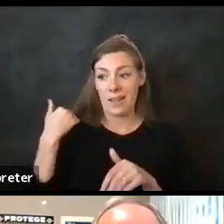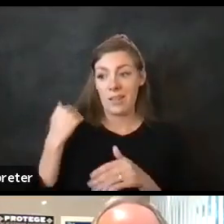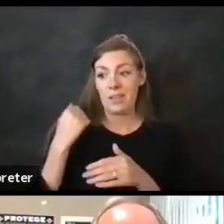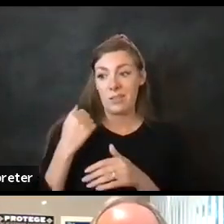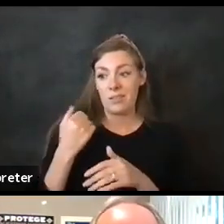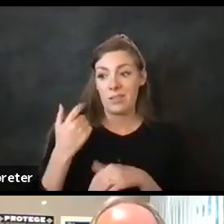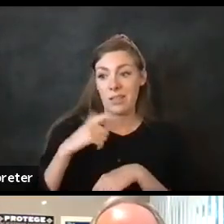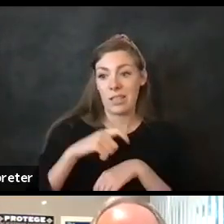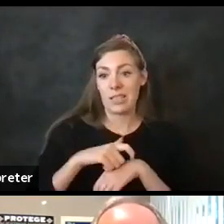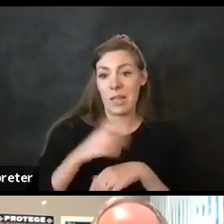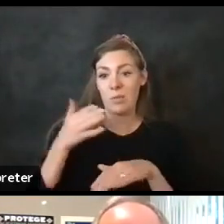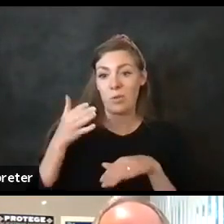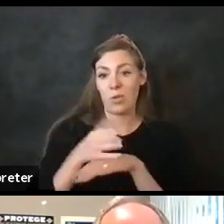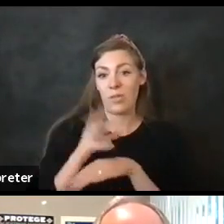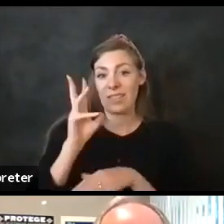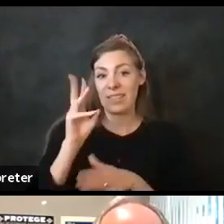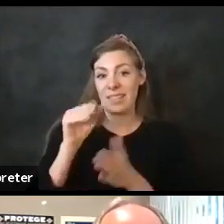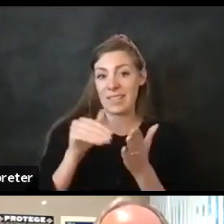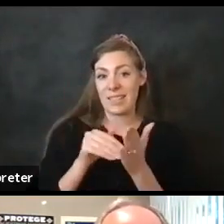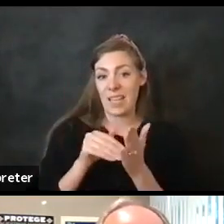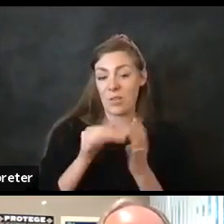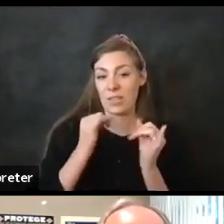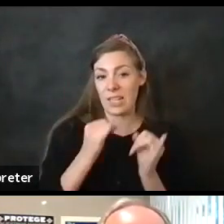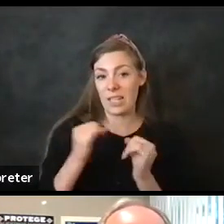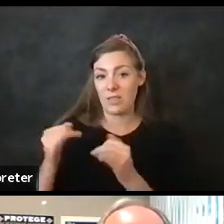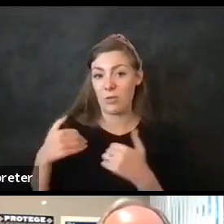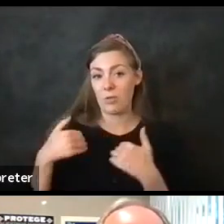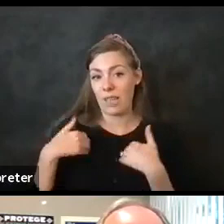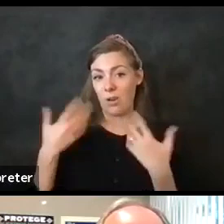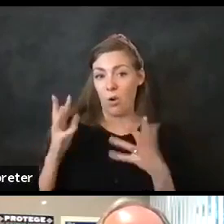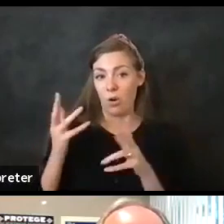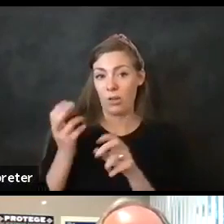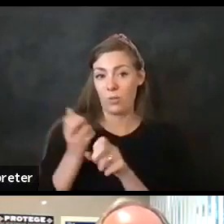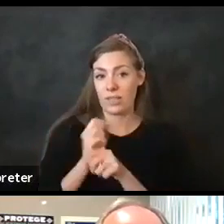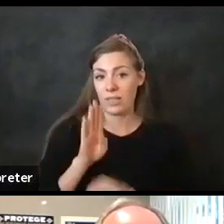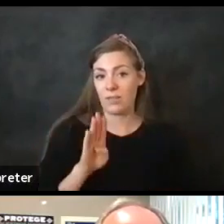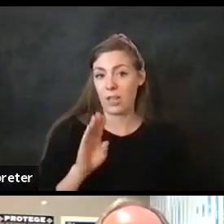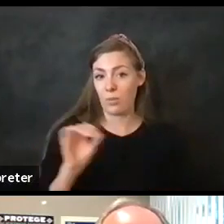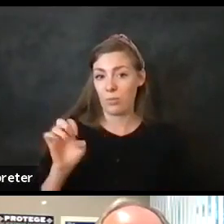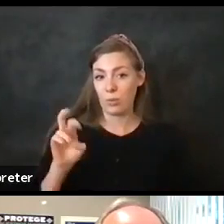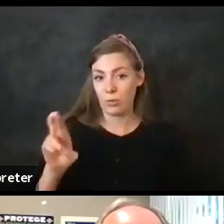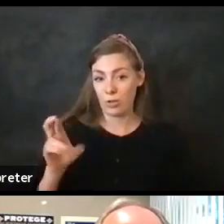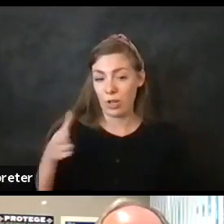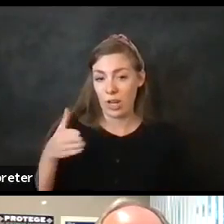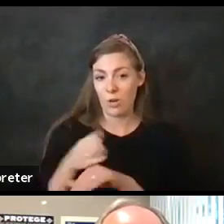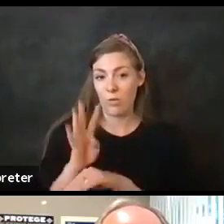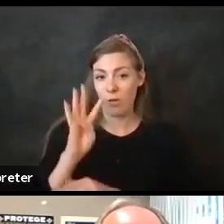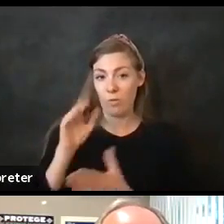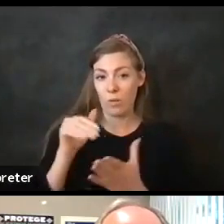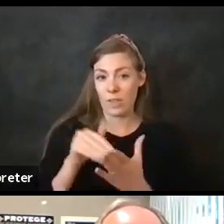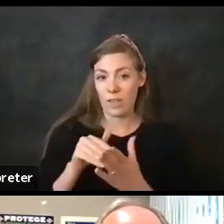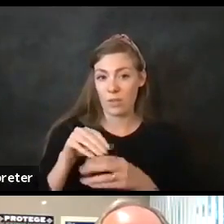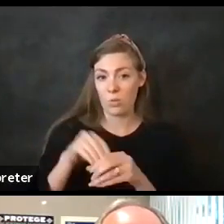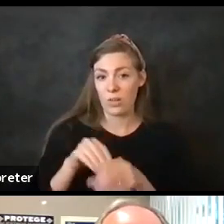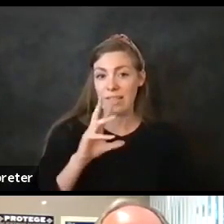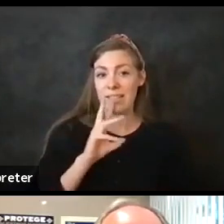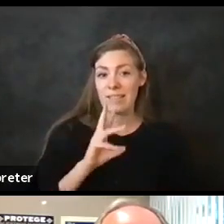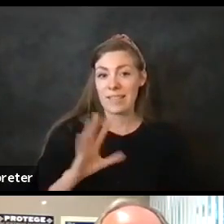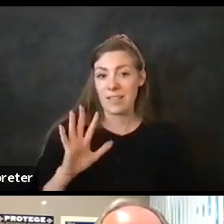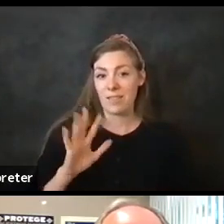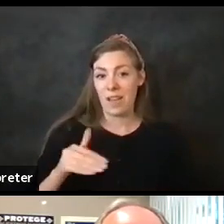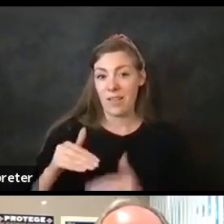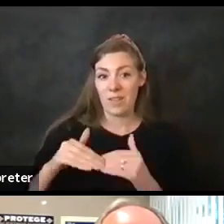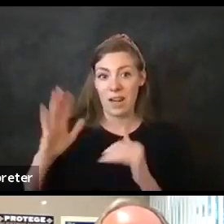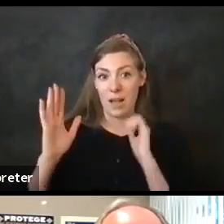over 6,000 individuals had received boosters, and over 4,000 of those were in the 65 plus age group, but